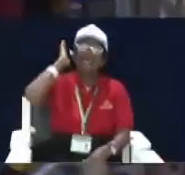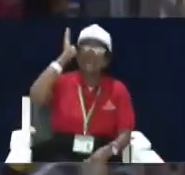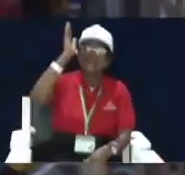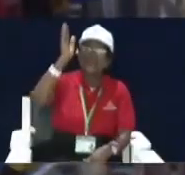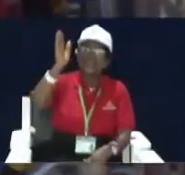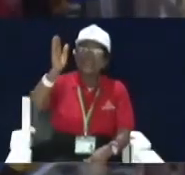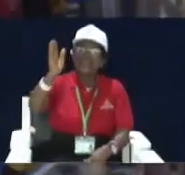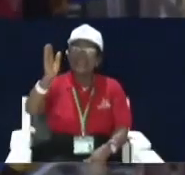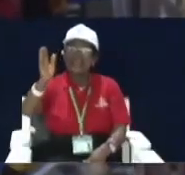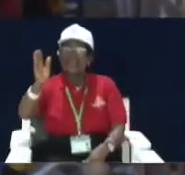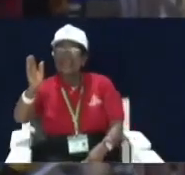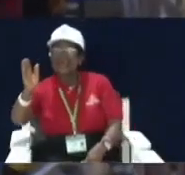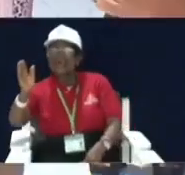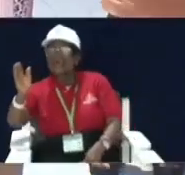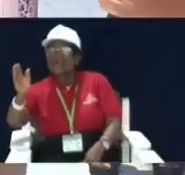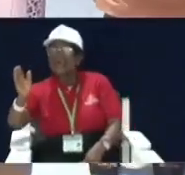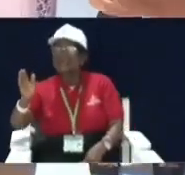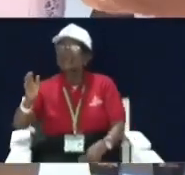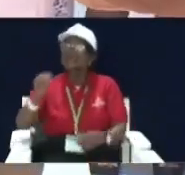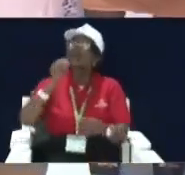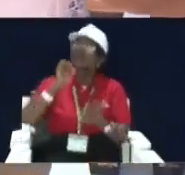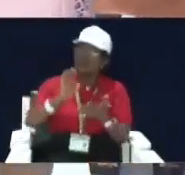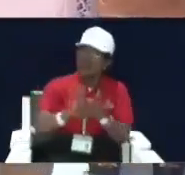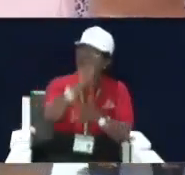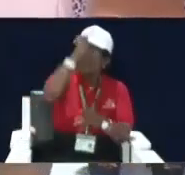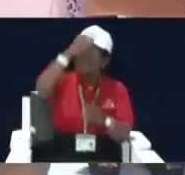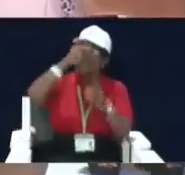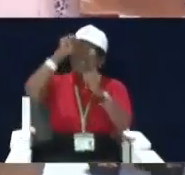everlasting to everlasting. I will trust him from